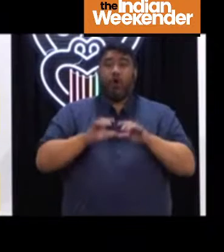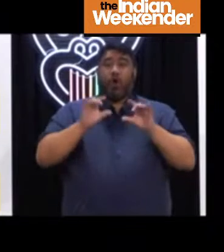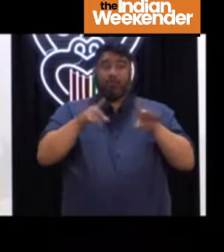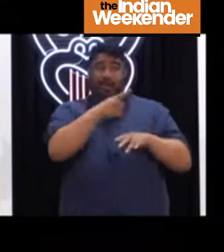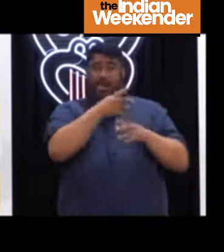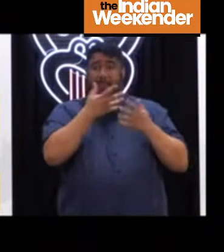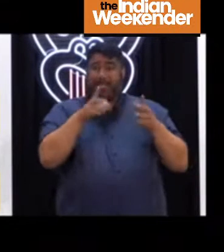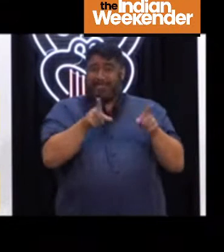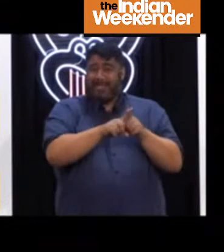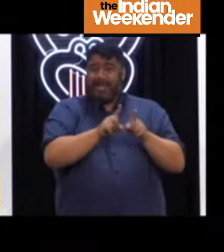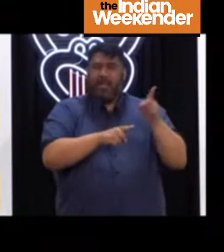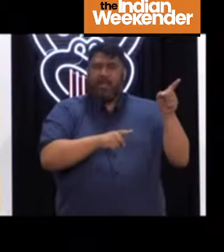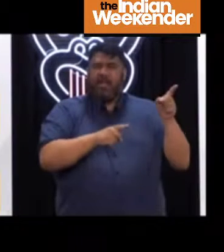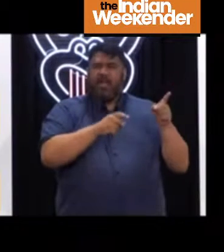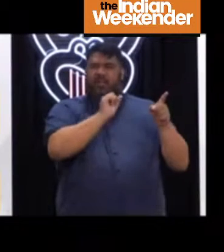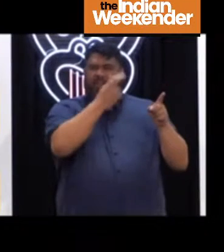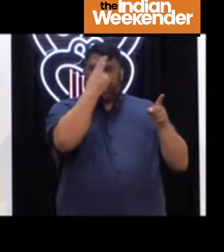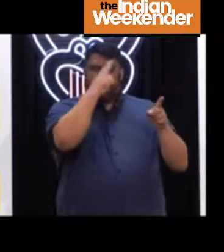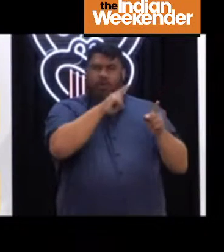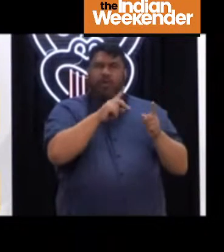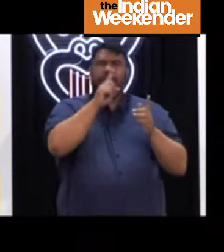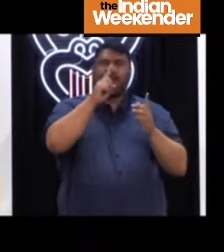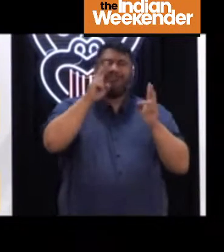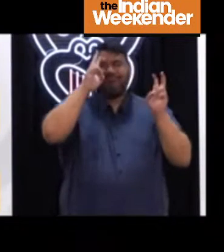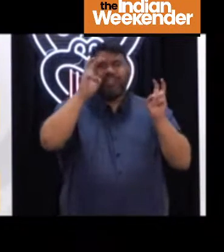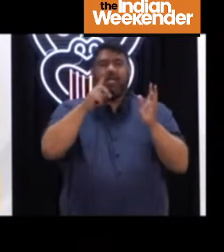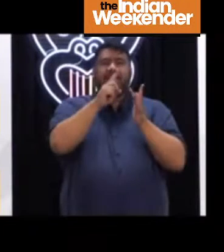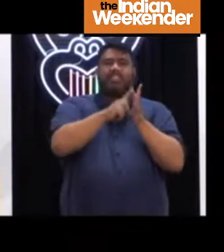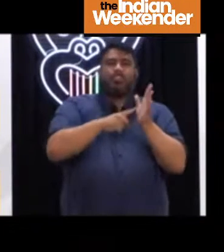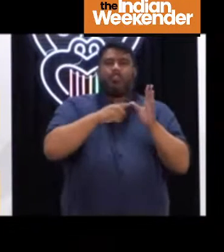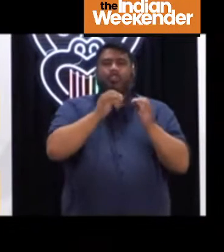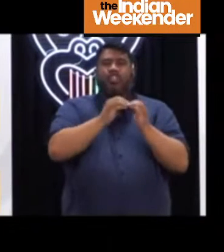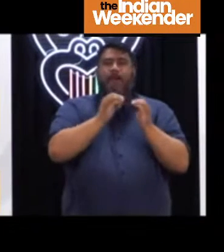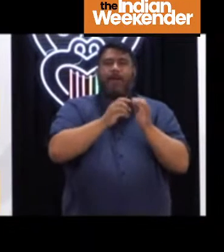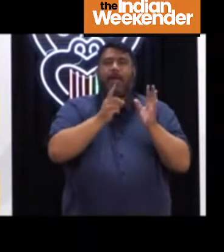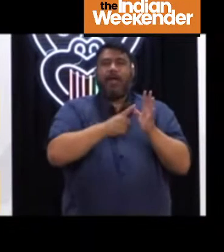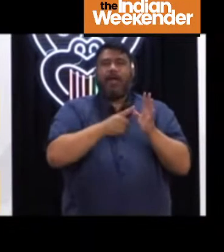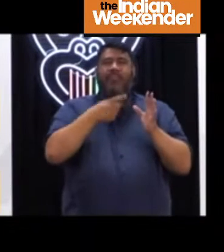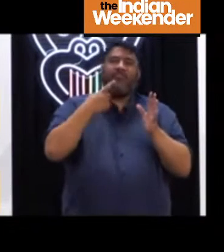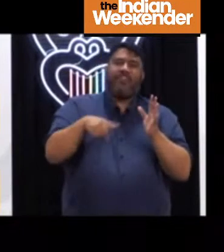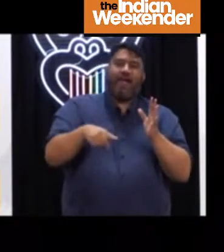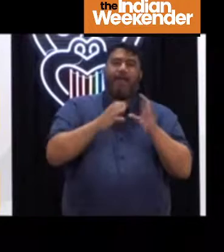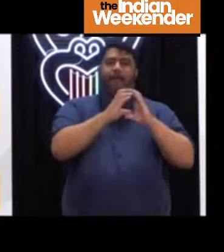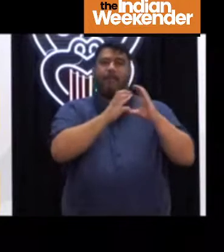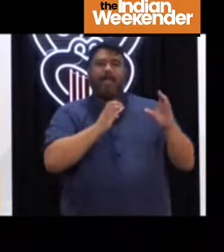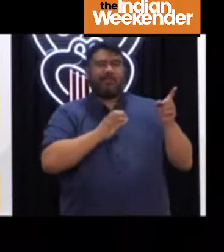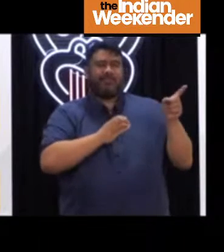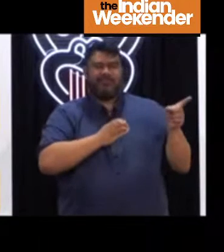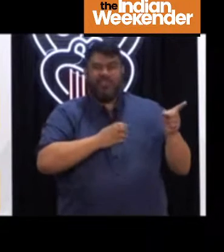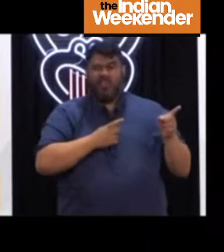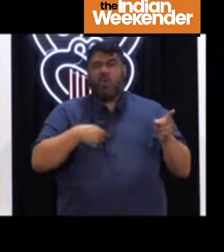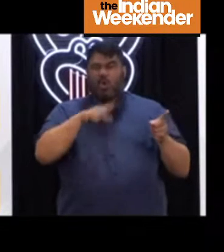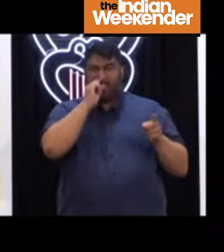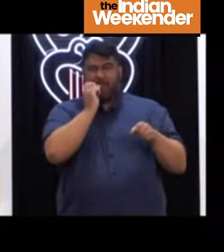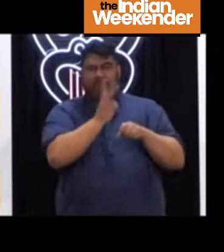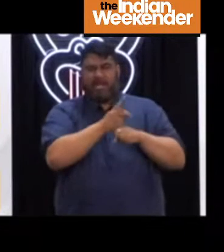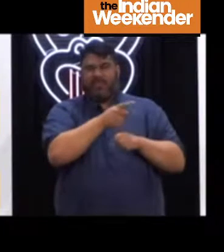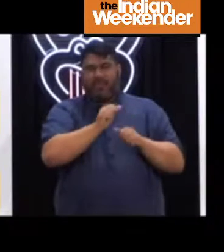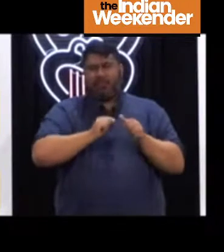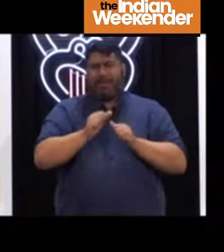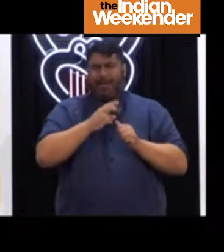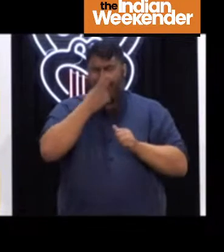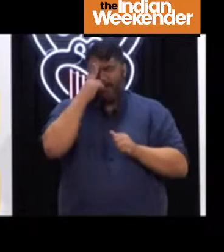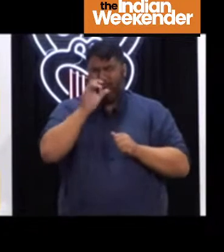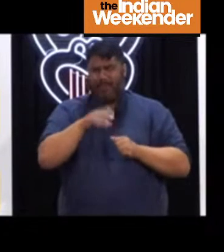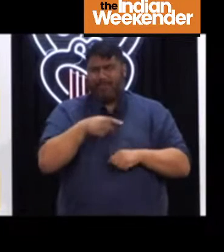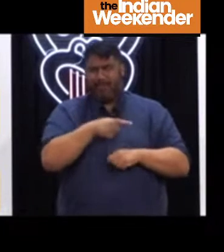their mobile outreach clinics Jabba the Bus. I'm sure that we can do better.